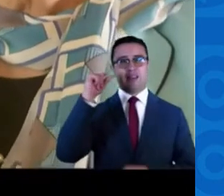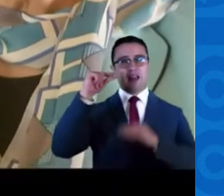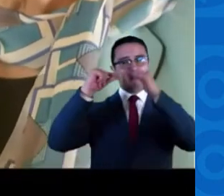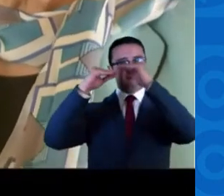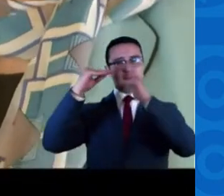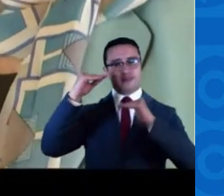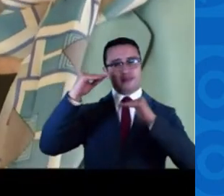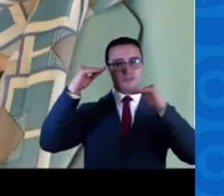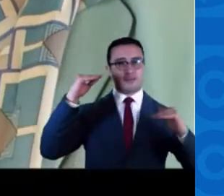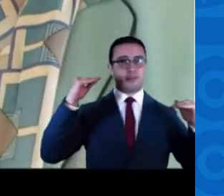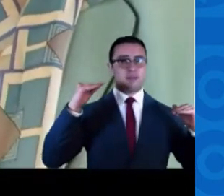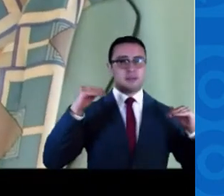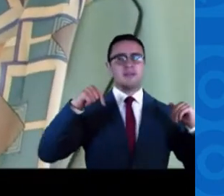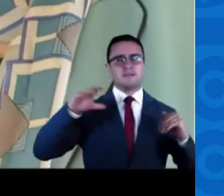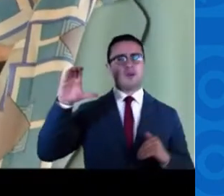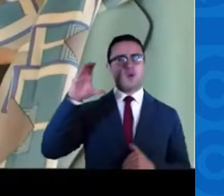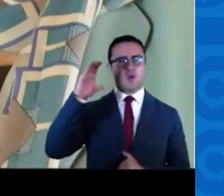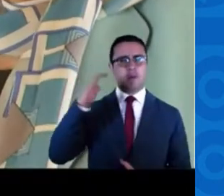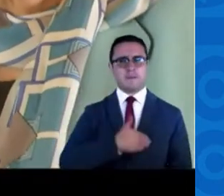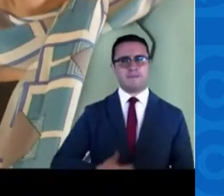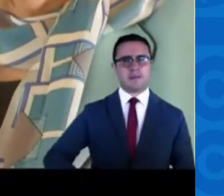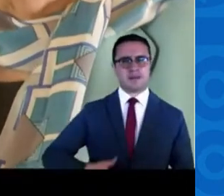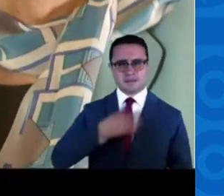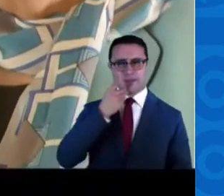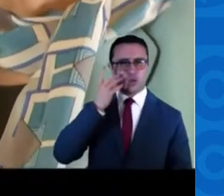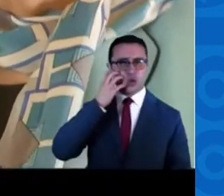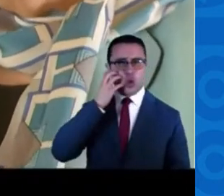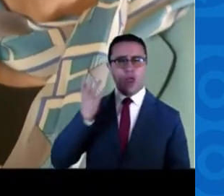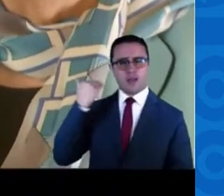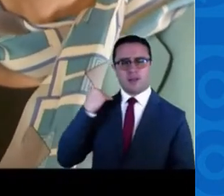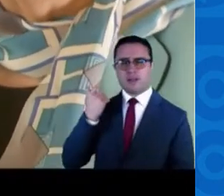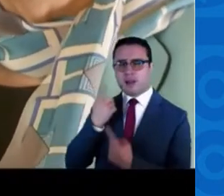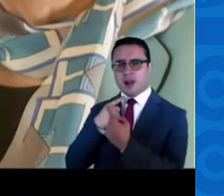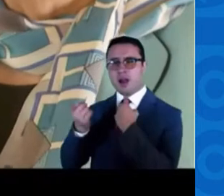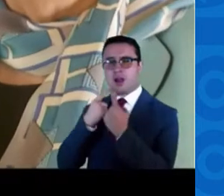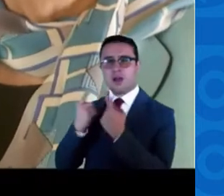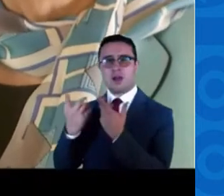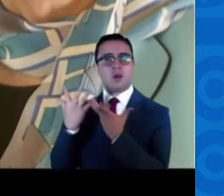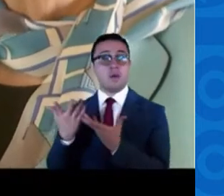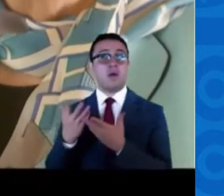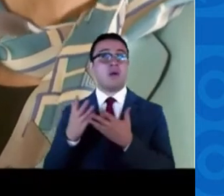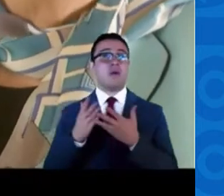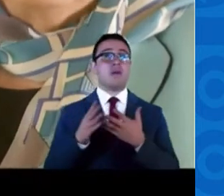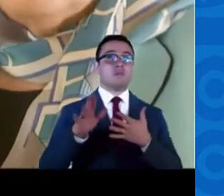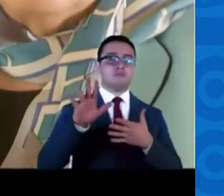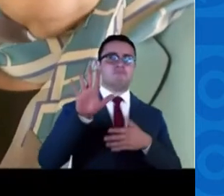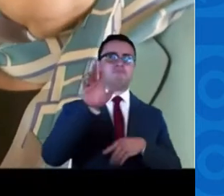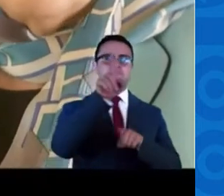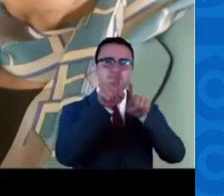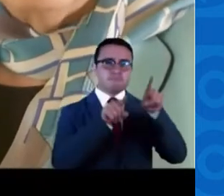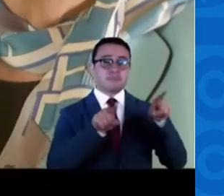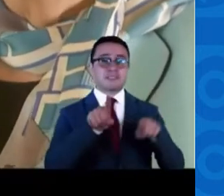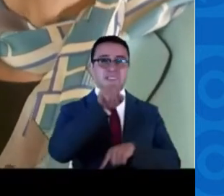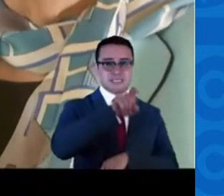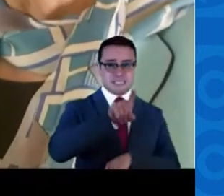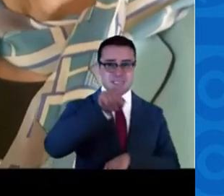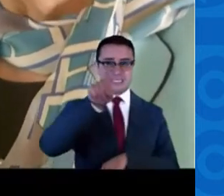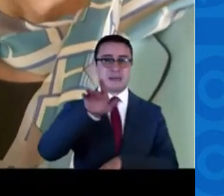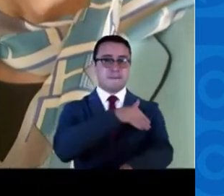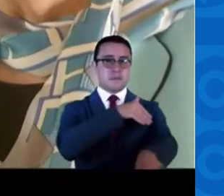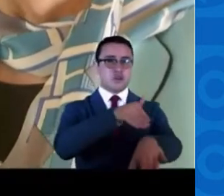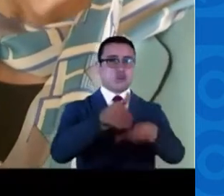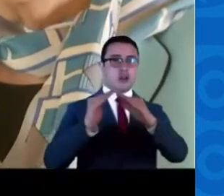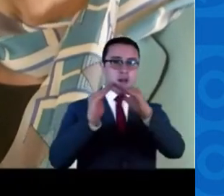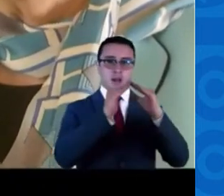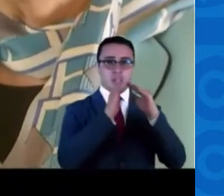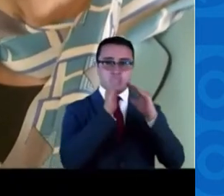have mentioned a lot and we have discussed with President Duque, where the region has 66 homes that